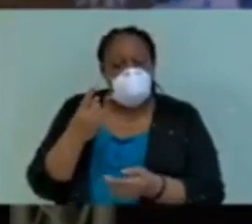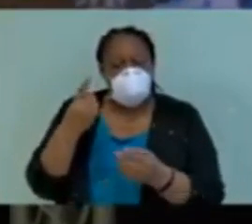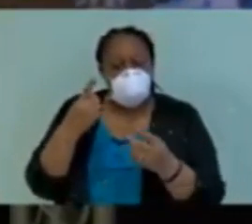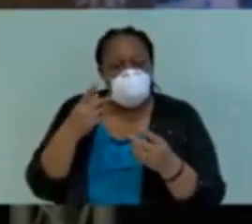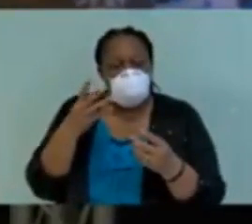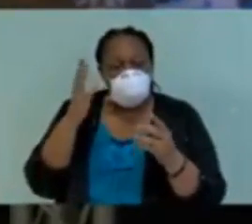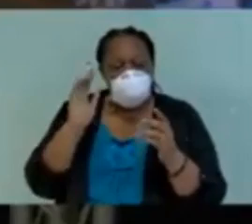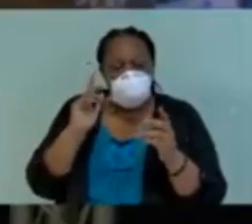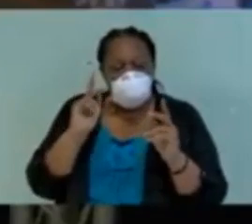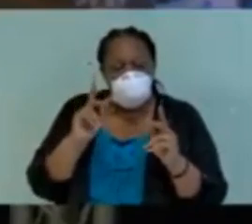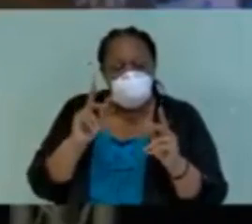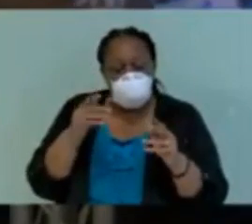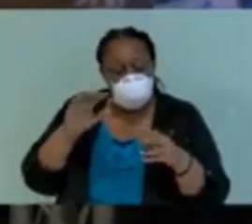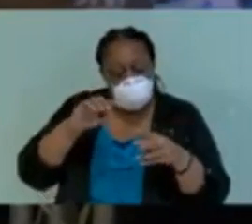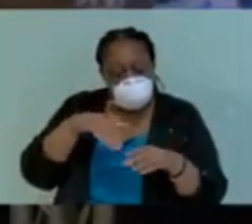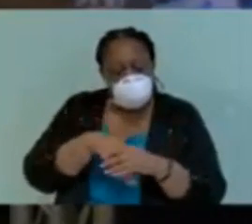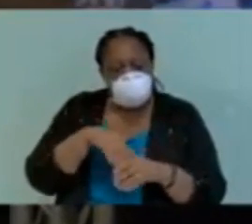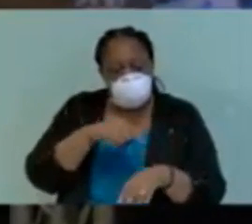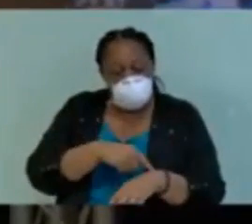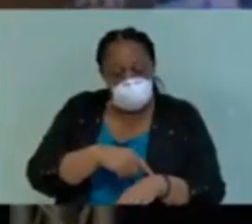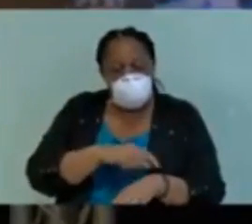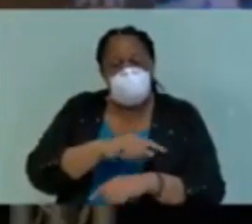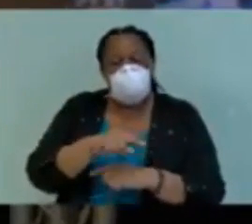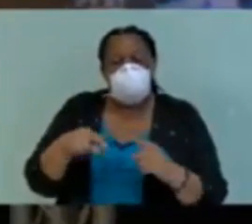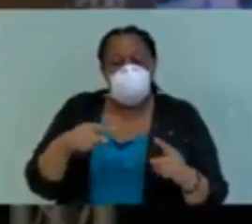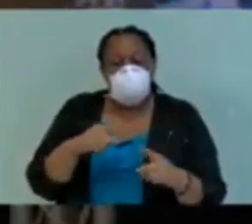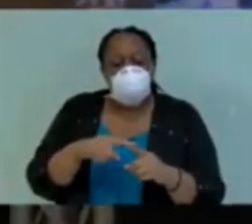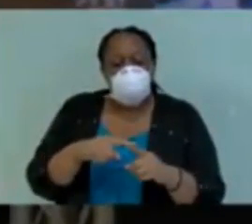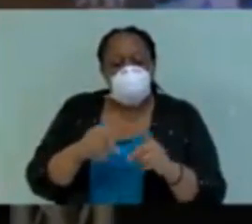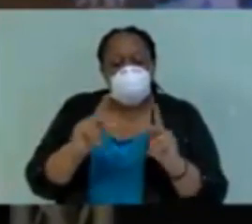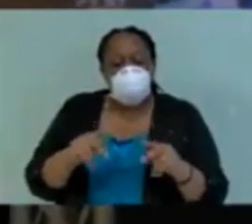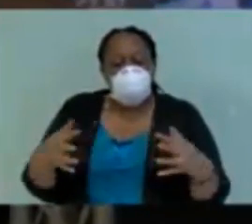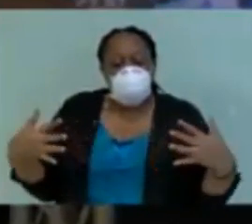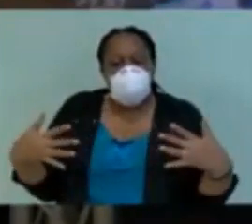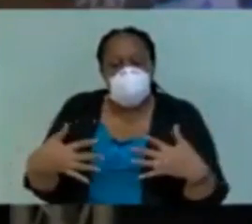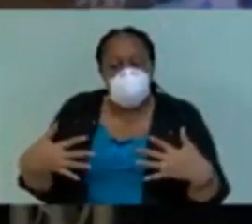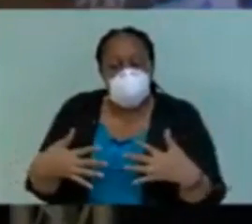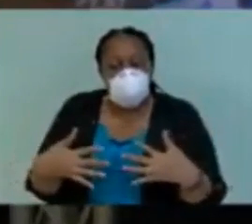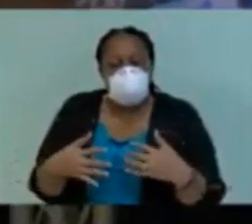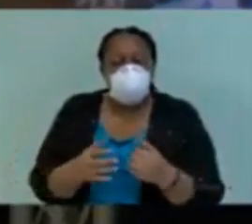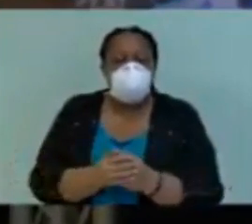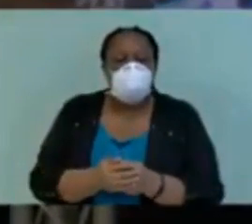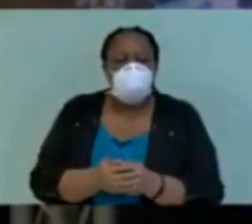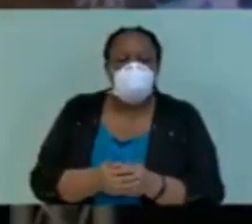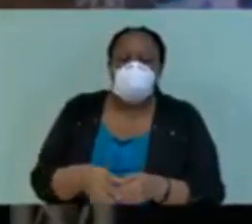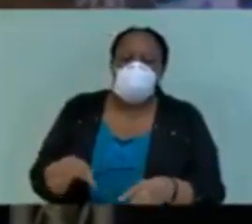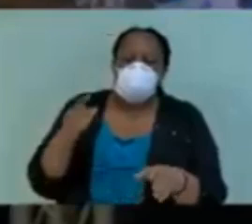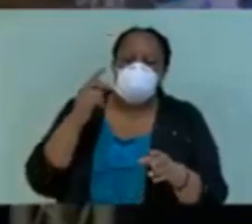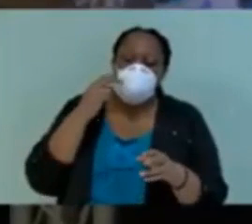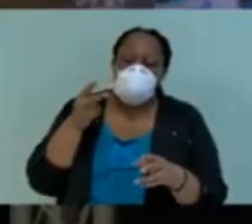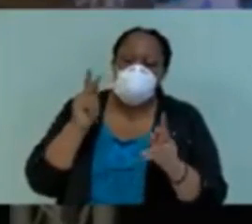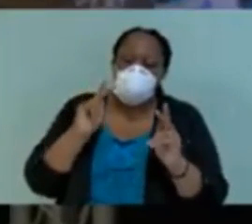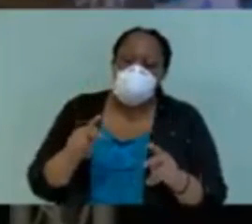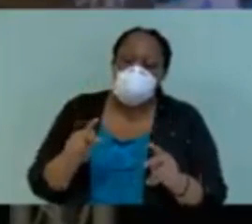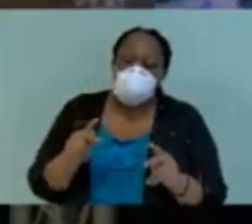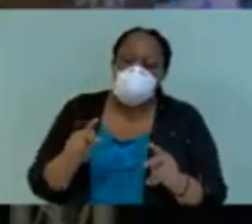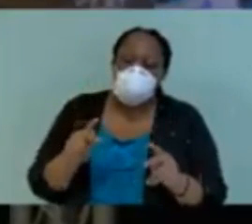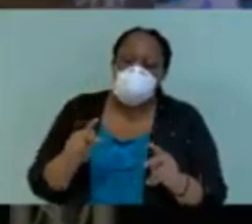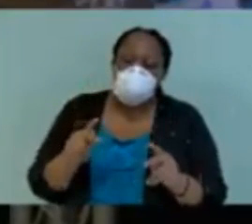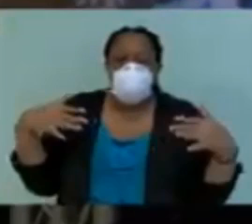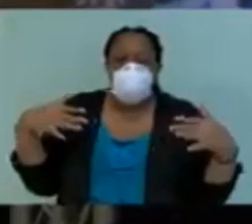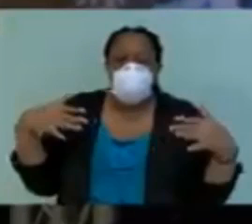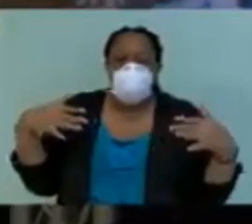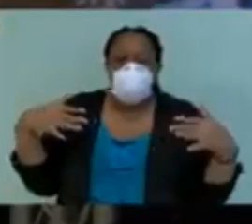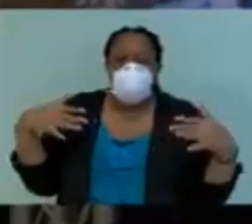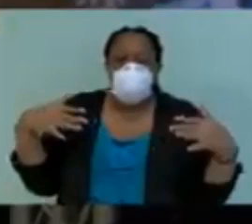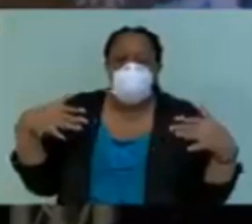to ensure none or minimal disruptions at the cargo port by ensuring that the private